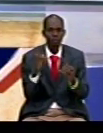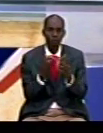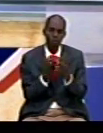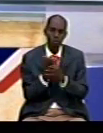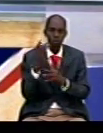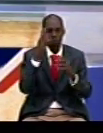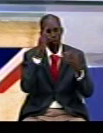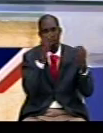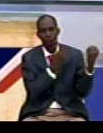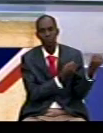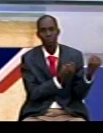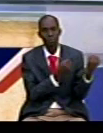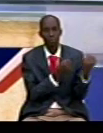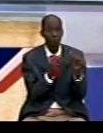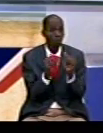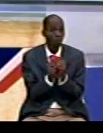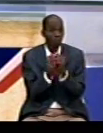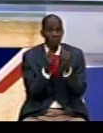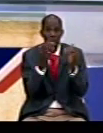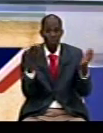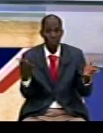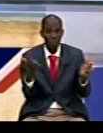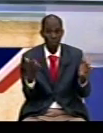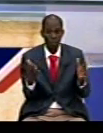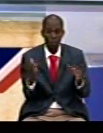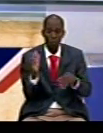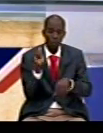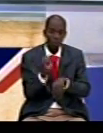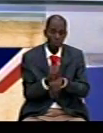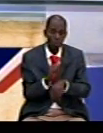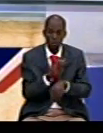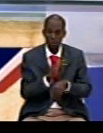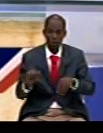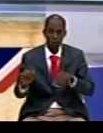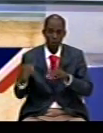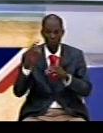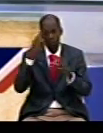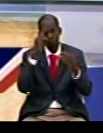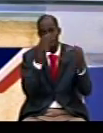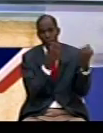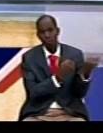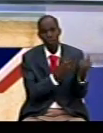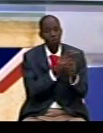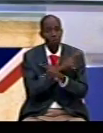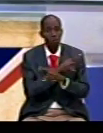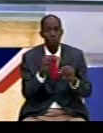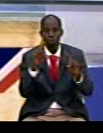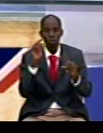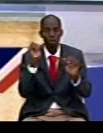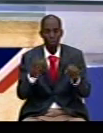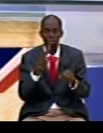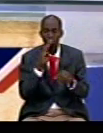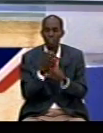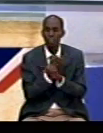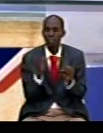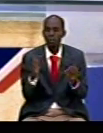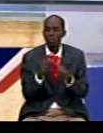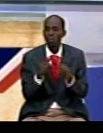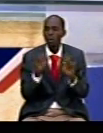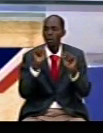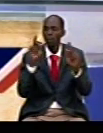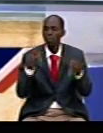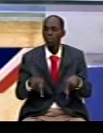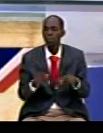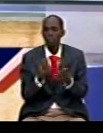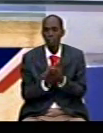through faith. Without active faith, nobody can be saved. But a person who